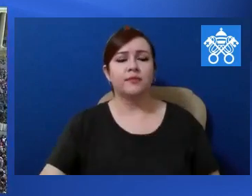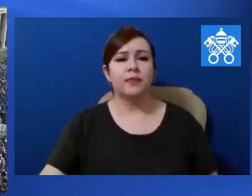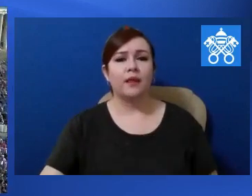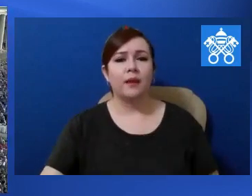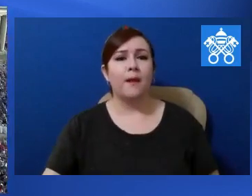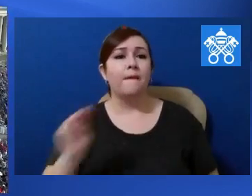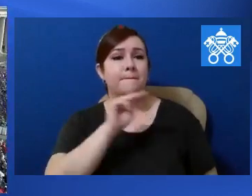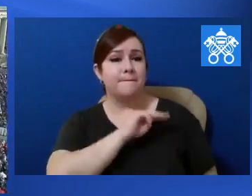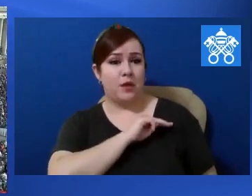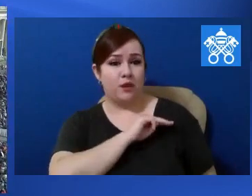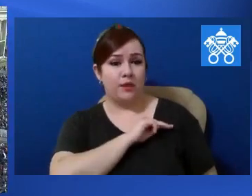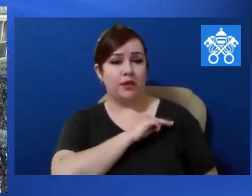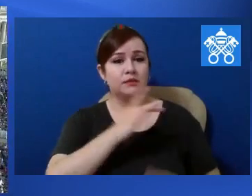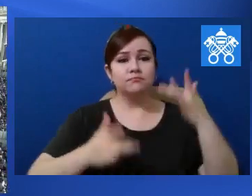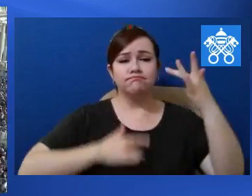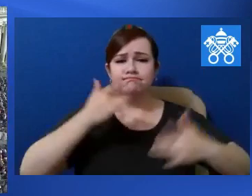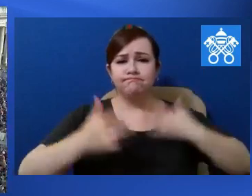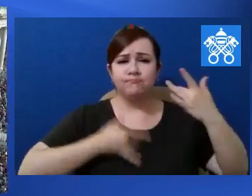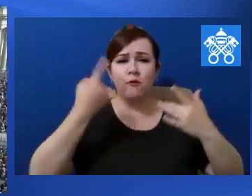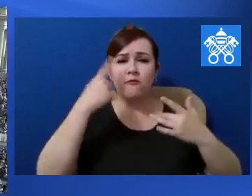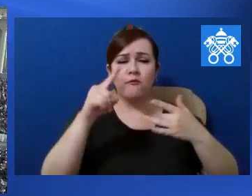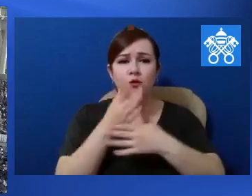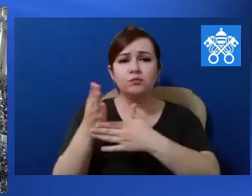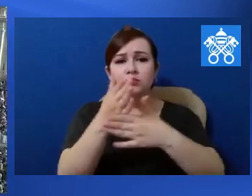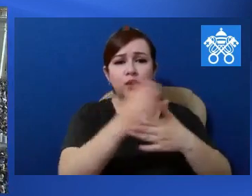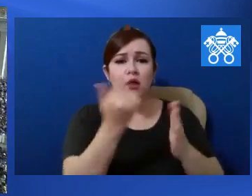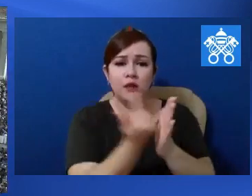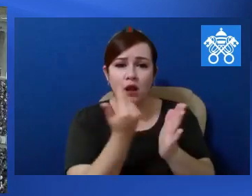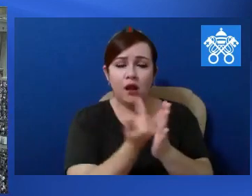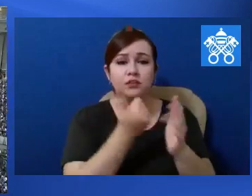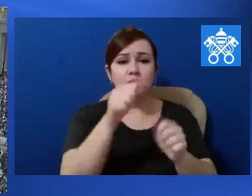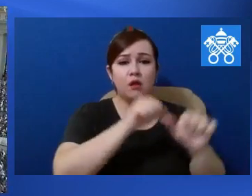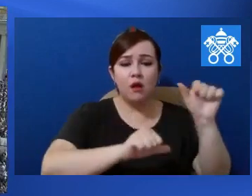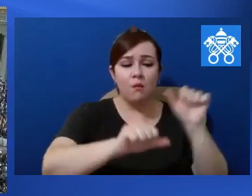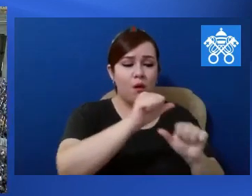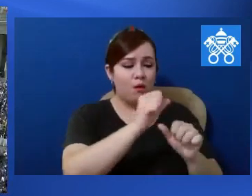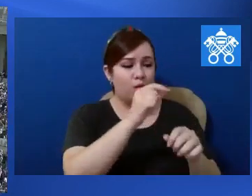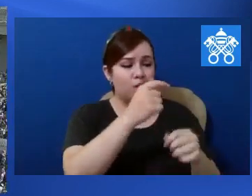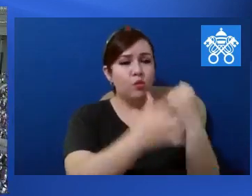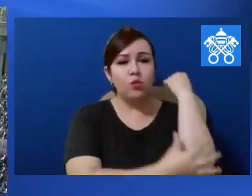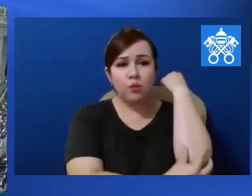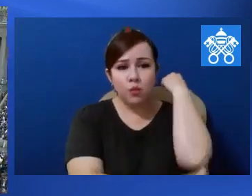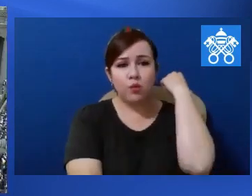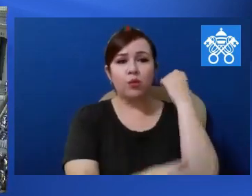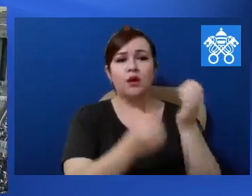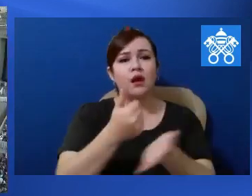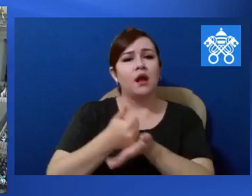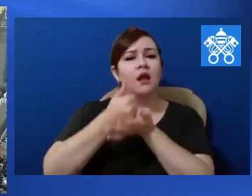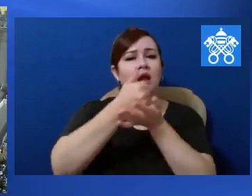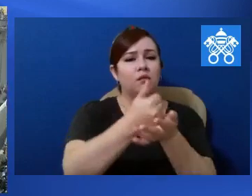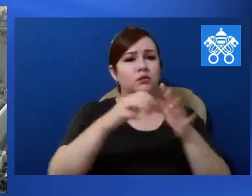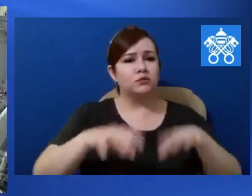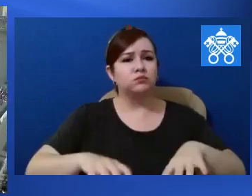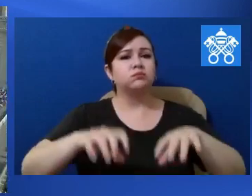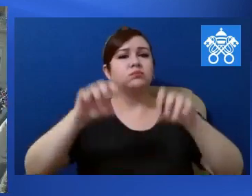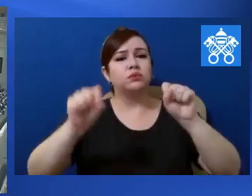whole. Mary MacKillop's zeal for spreading the gospel among the poor also led her to undertake